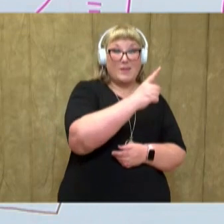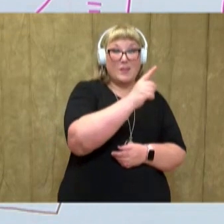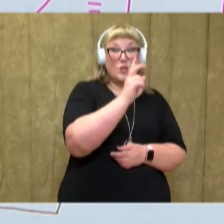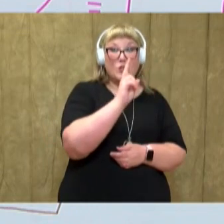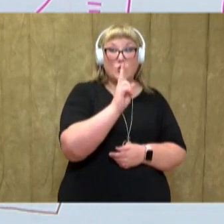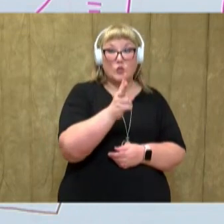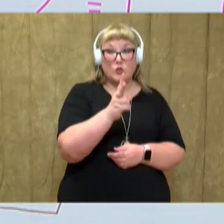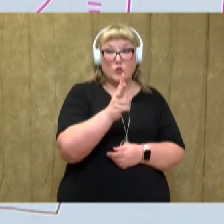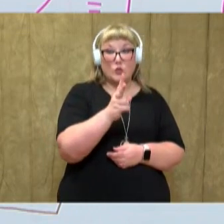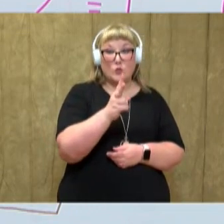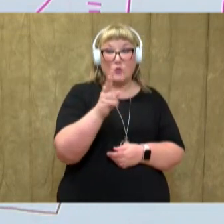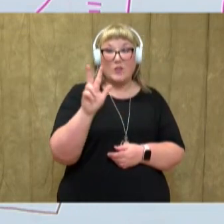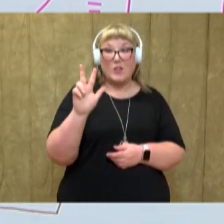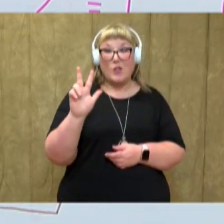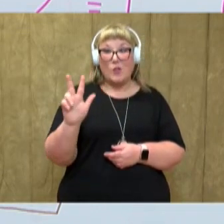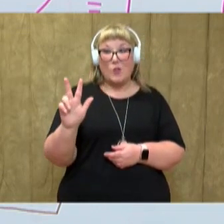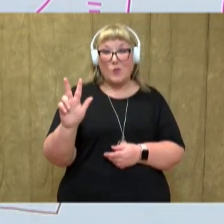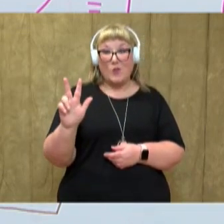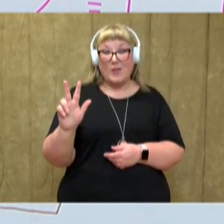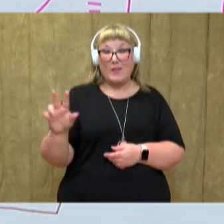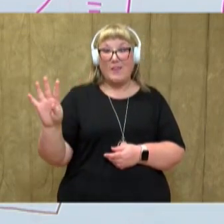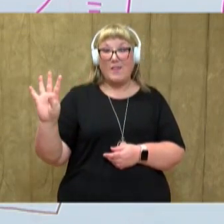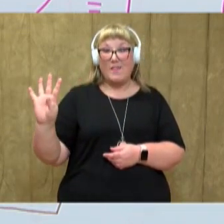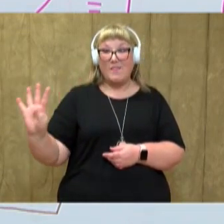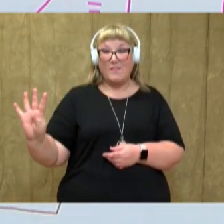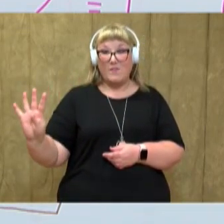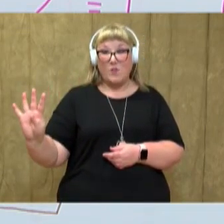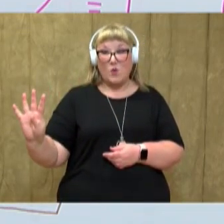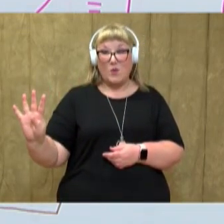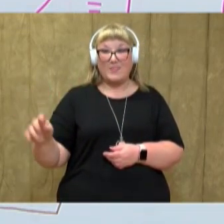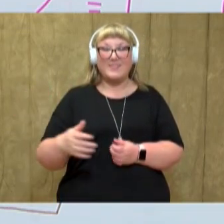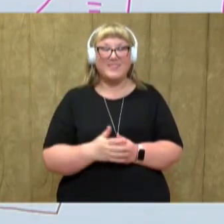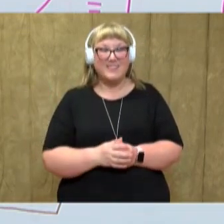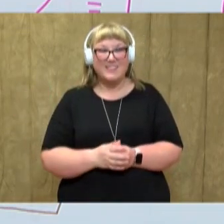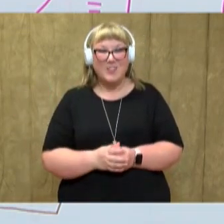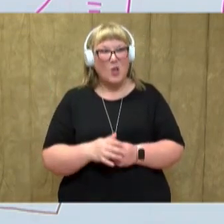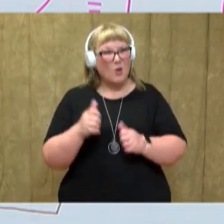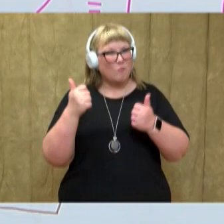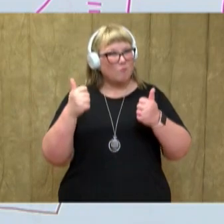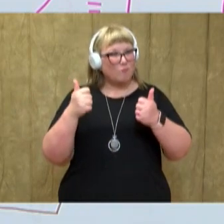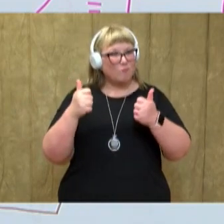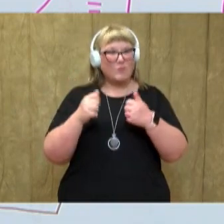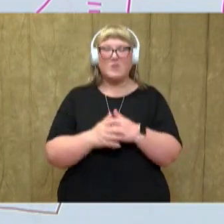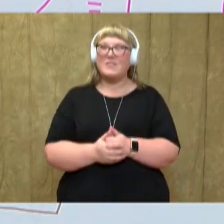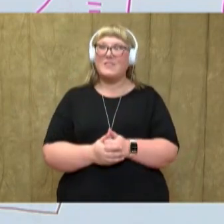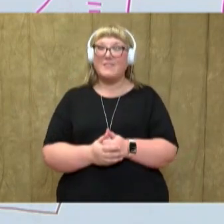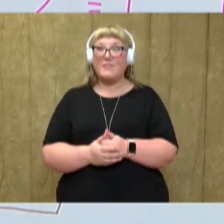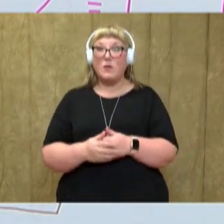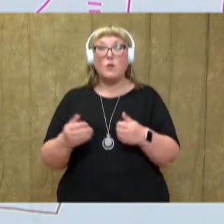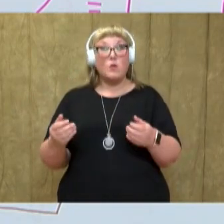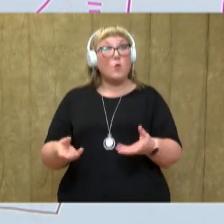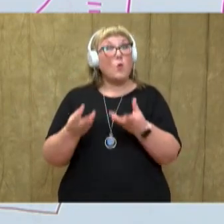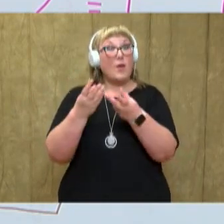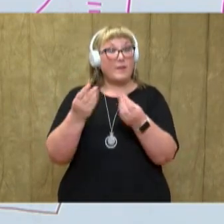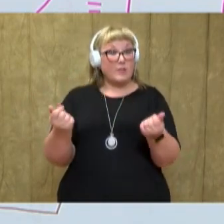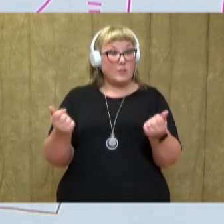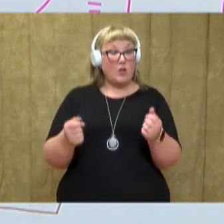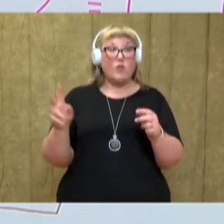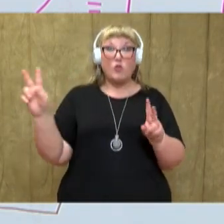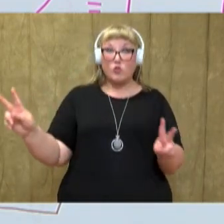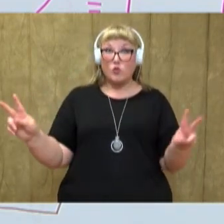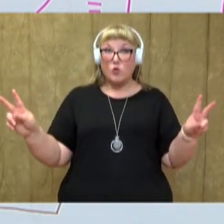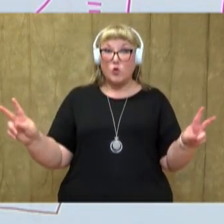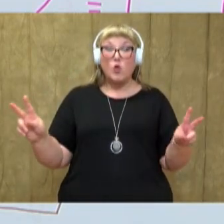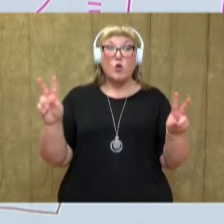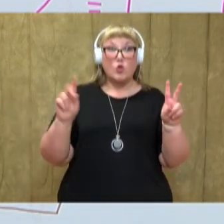1, 2, 3, 4. Good job. So we have solved this problem, 2 plus 2 equals 4,